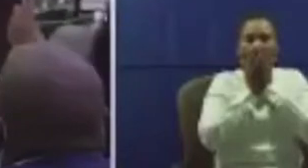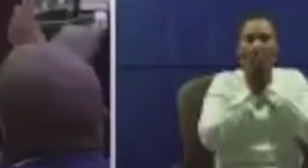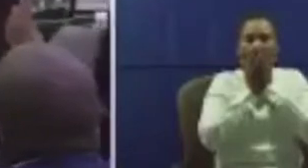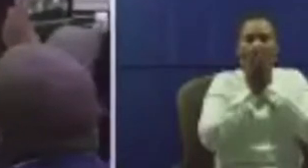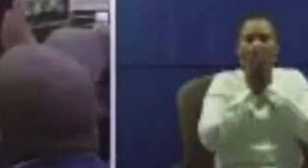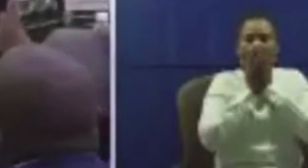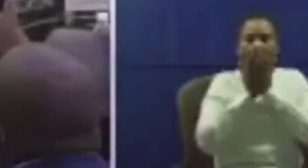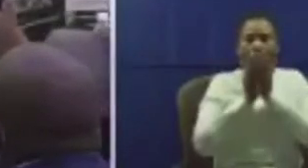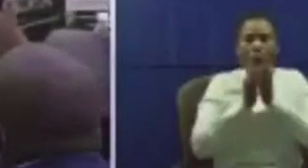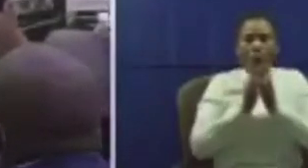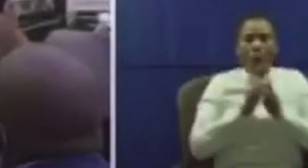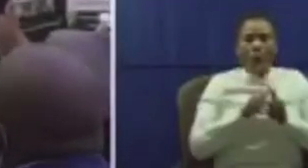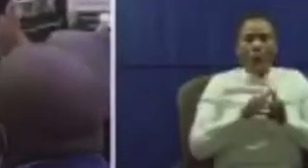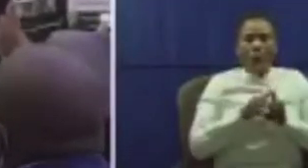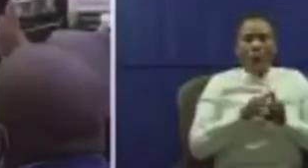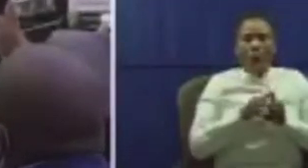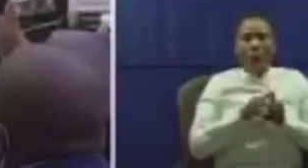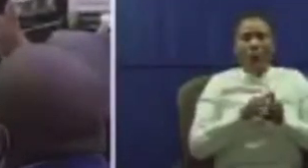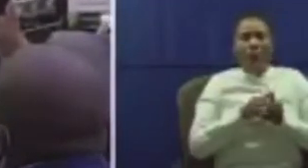Ted.